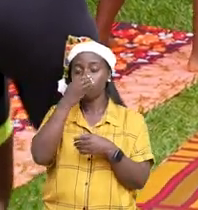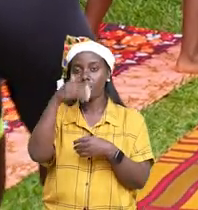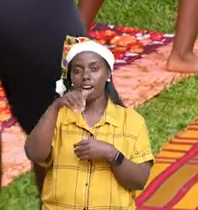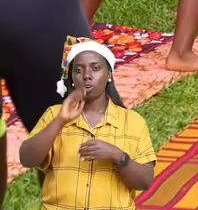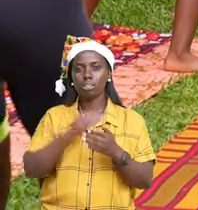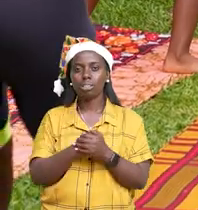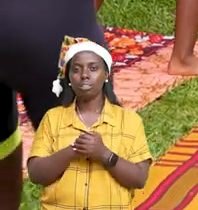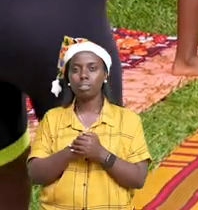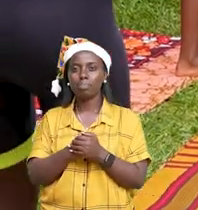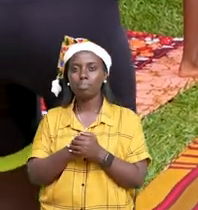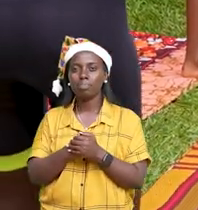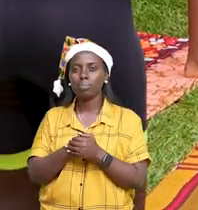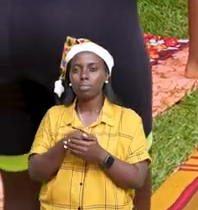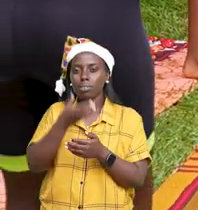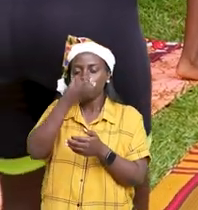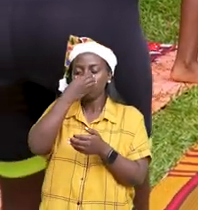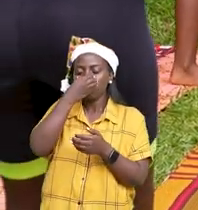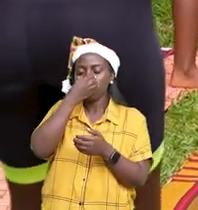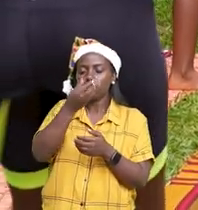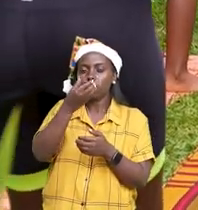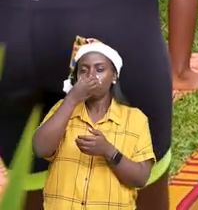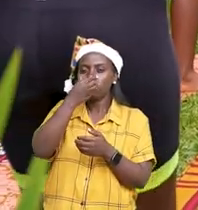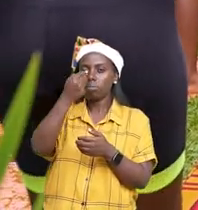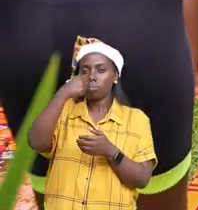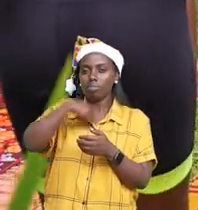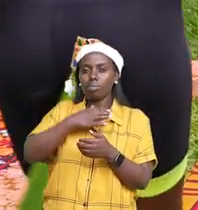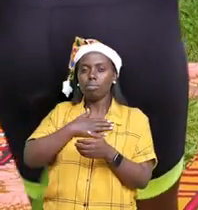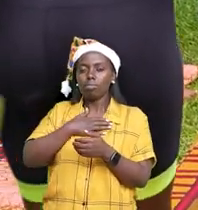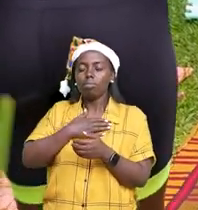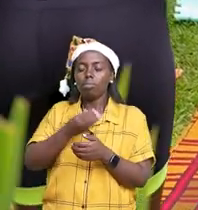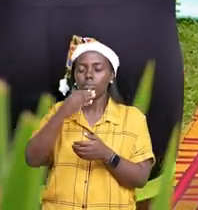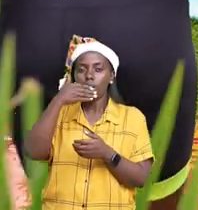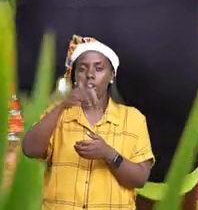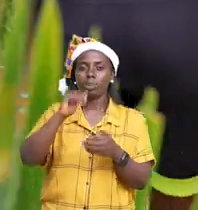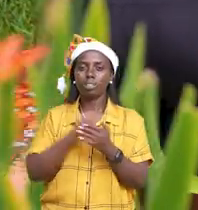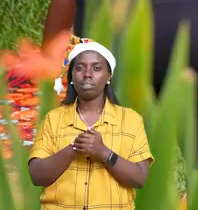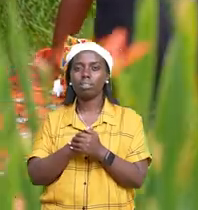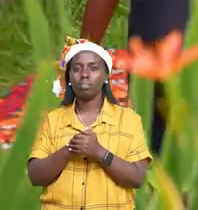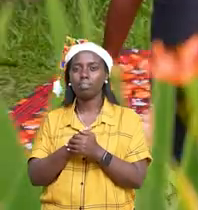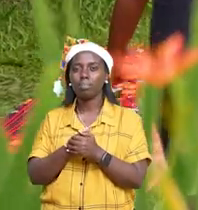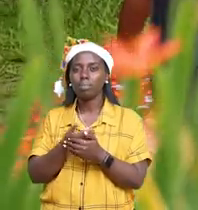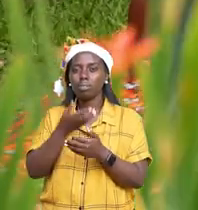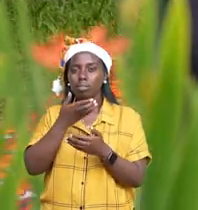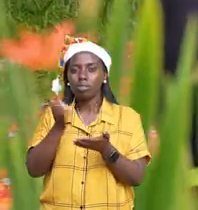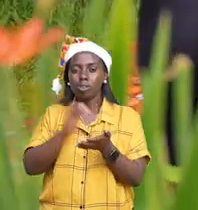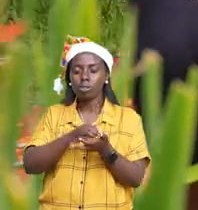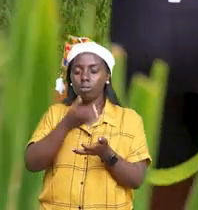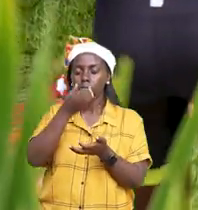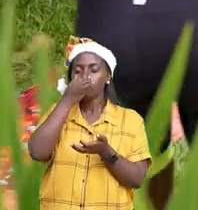breathe out. Breathe in, breathe out. Breathe